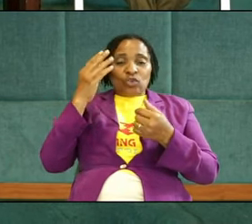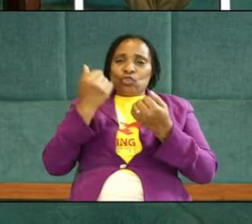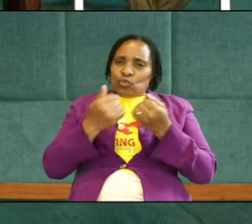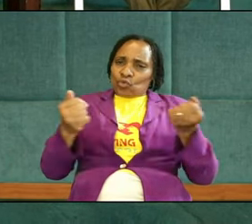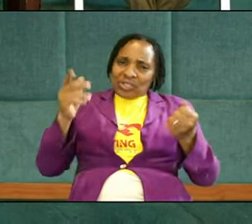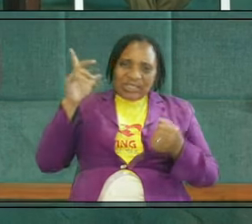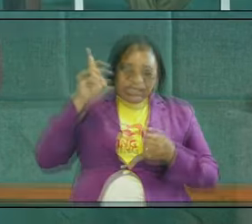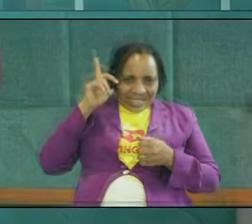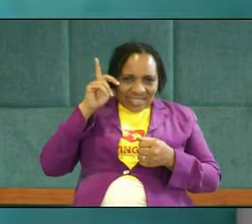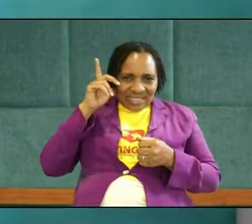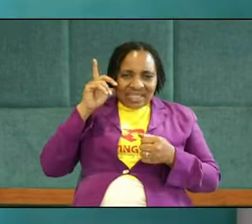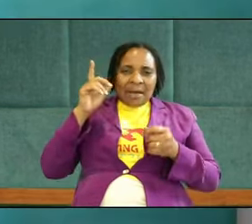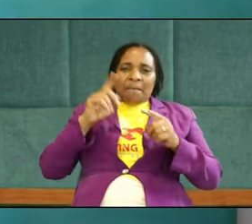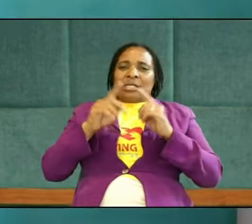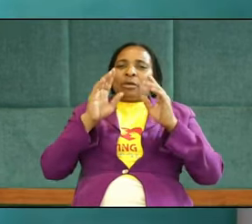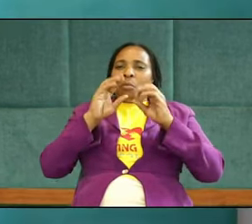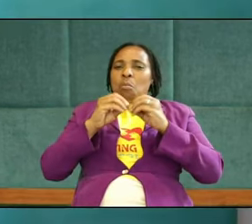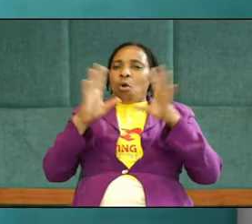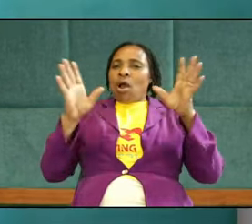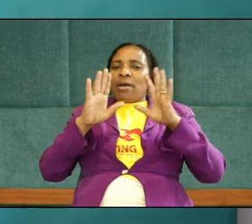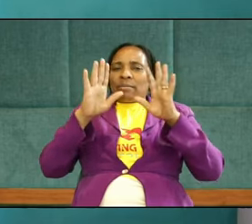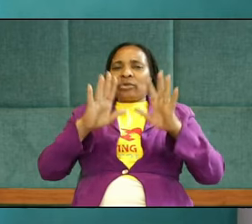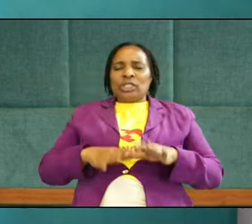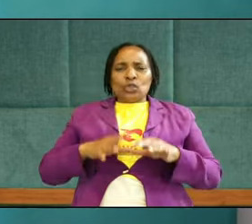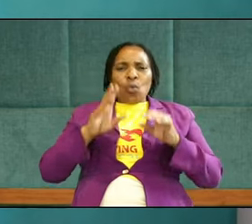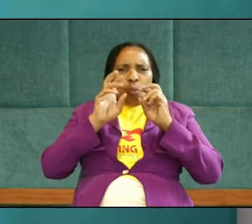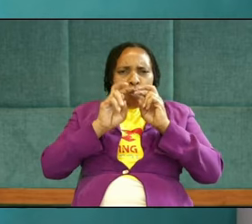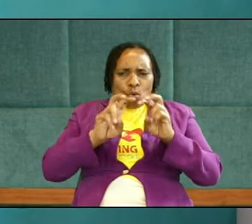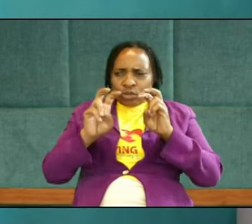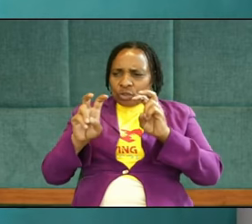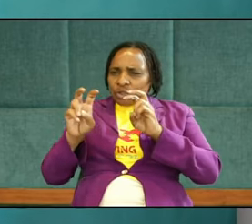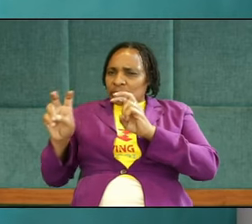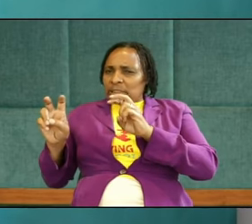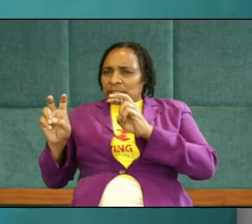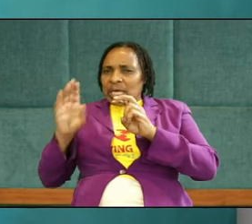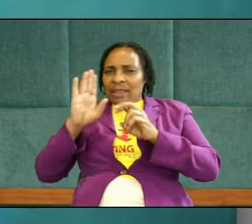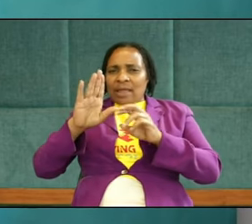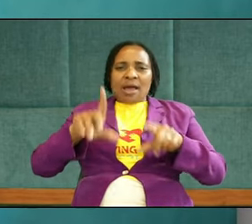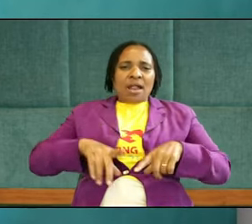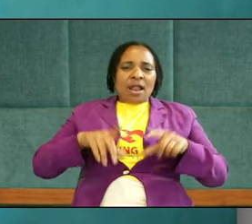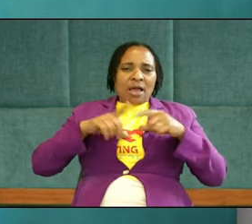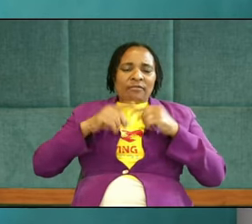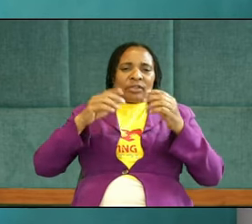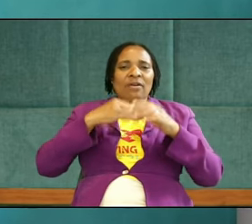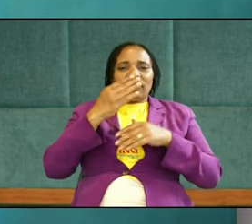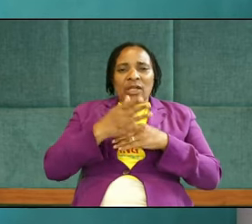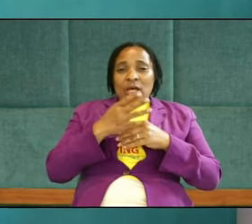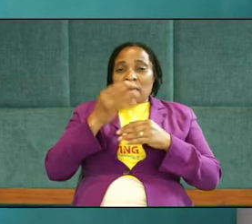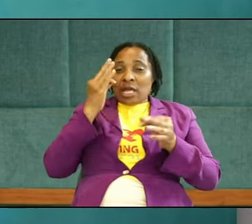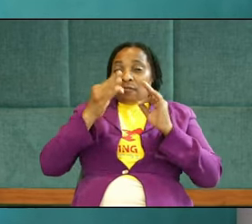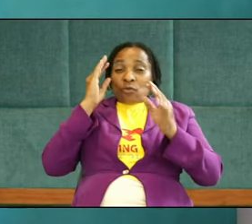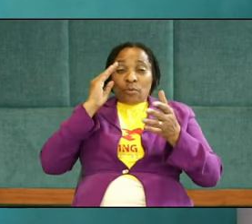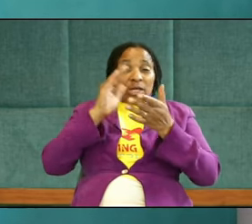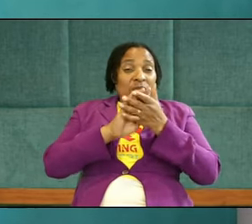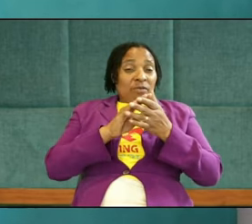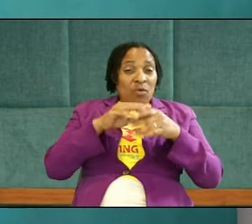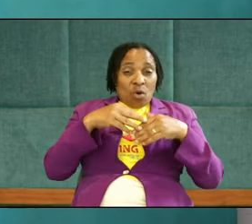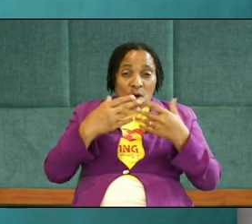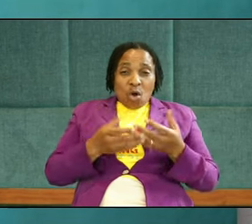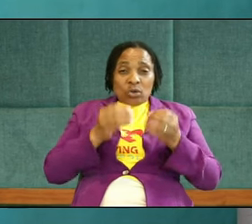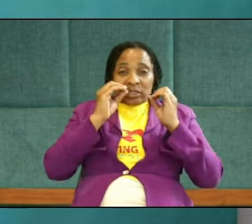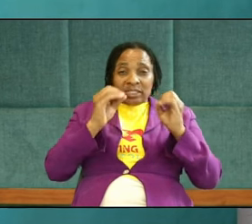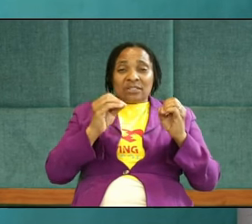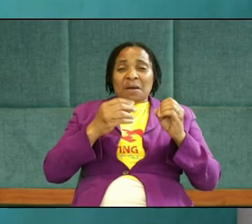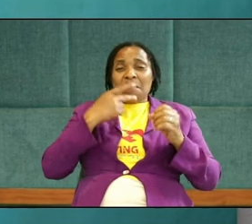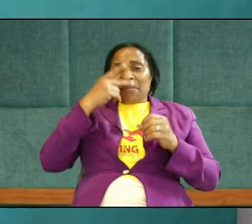listening, but more important, they are watching closely and modeling their lives after them. Whether you believe it or not, parents